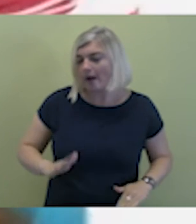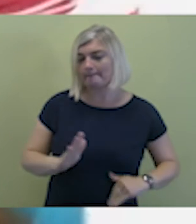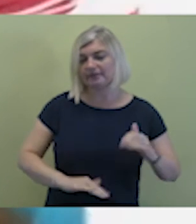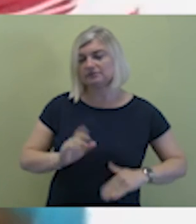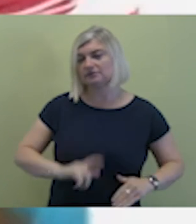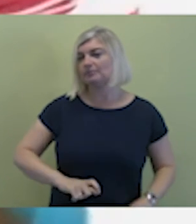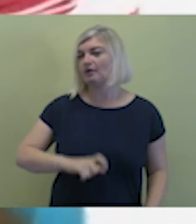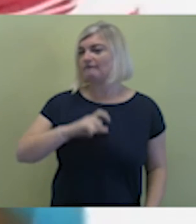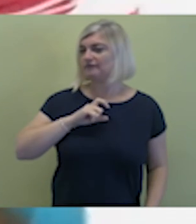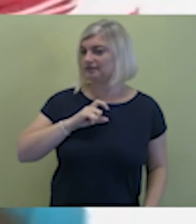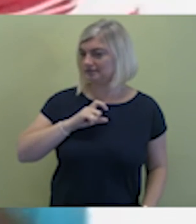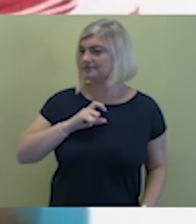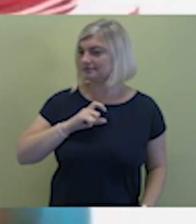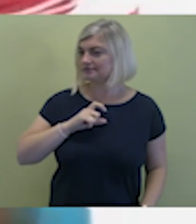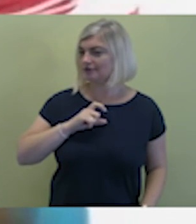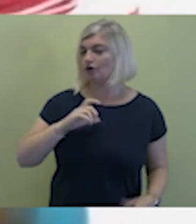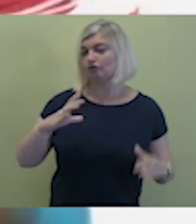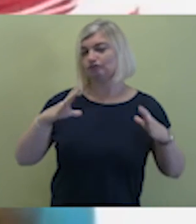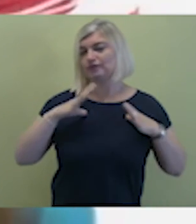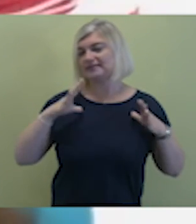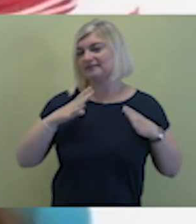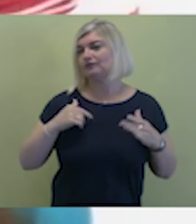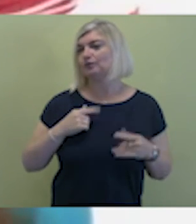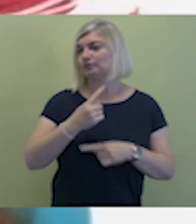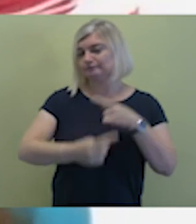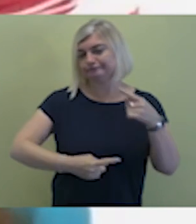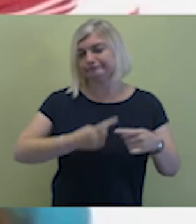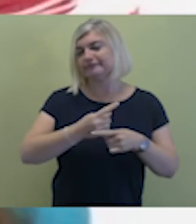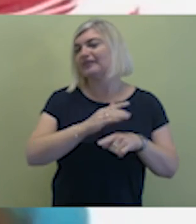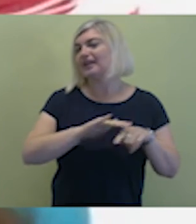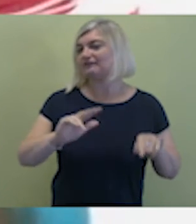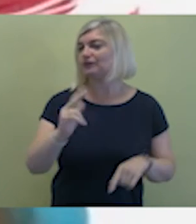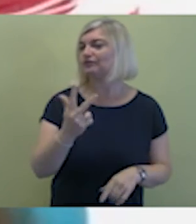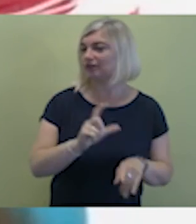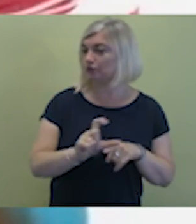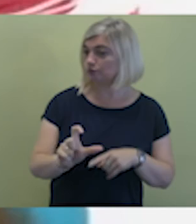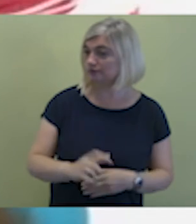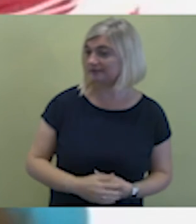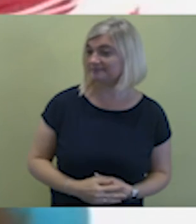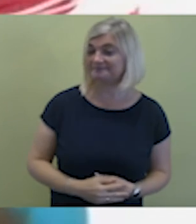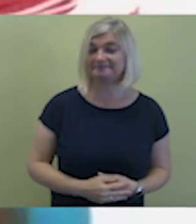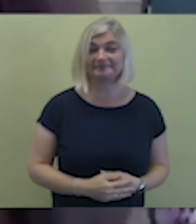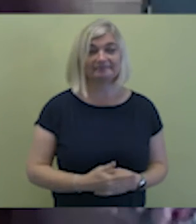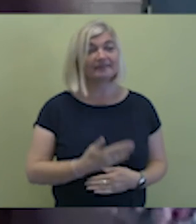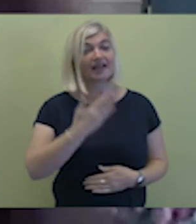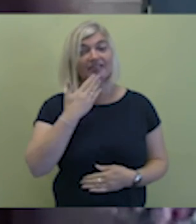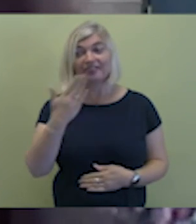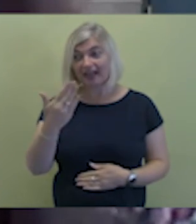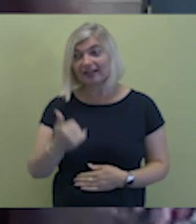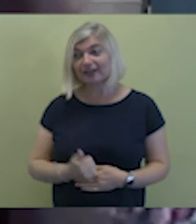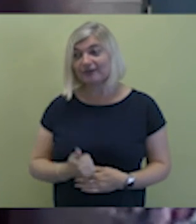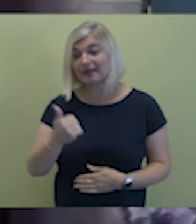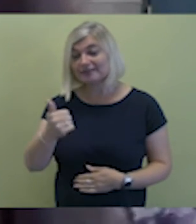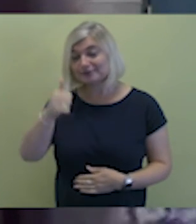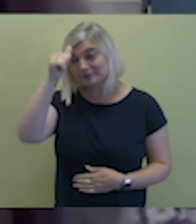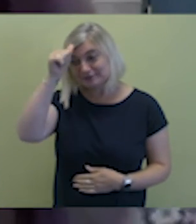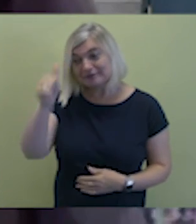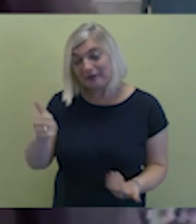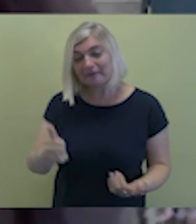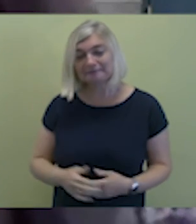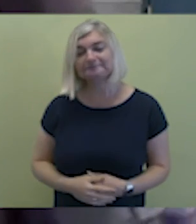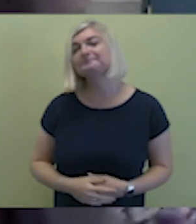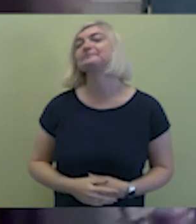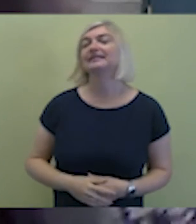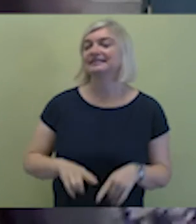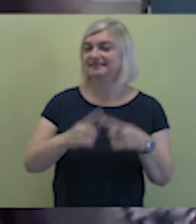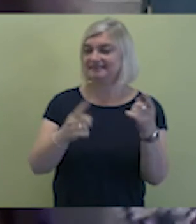that 1-year course, and then that can be a feeder into the Level 3 course. That's good to know. So there's different levels then